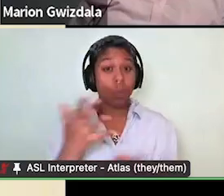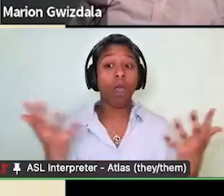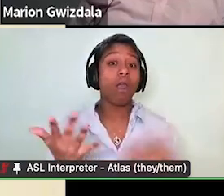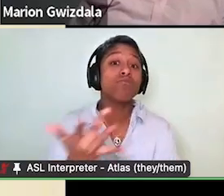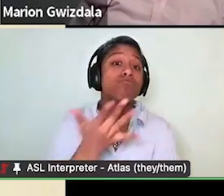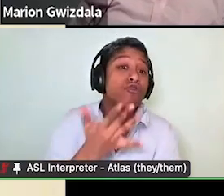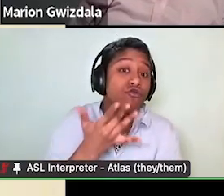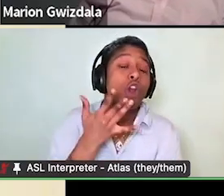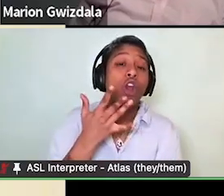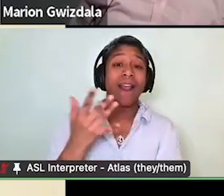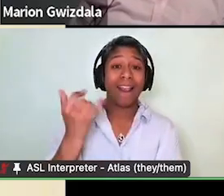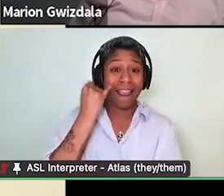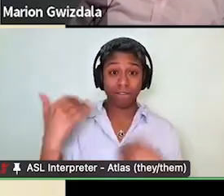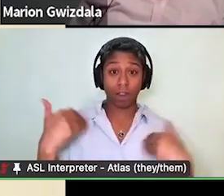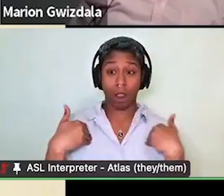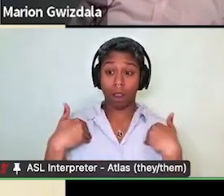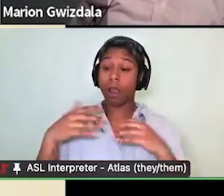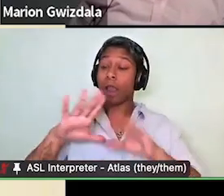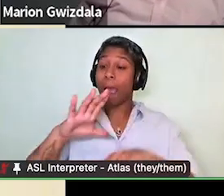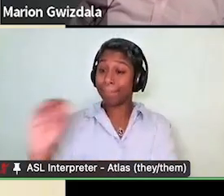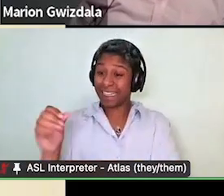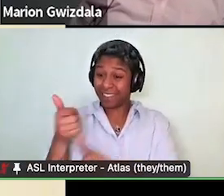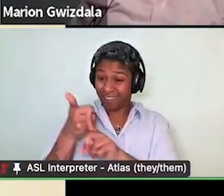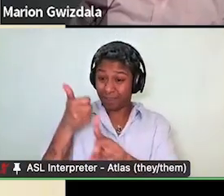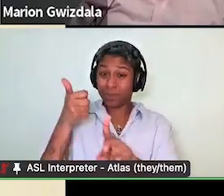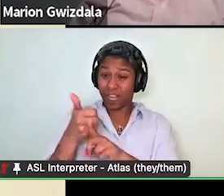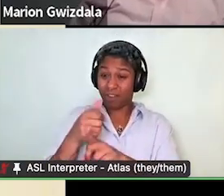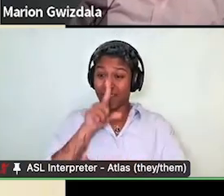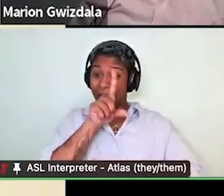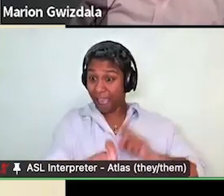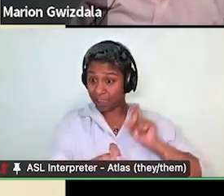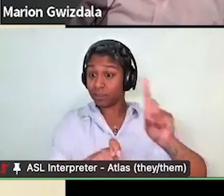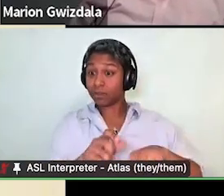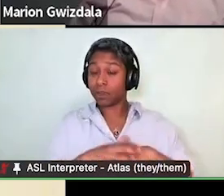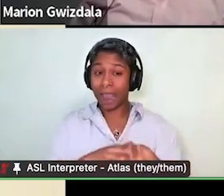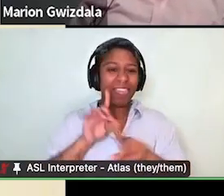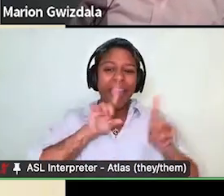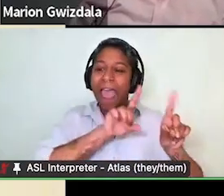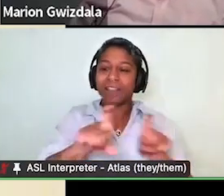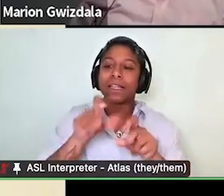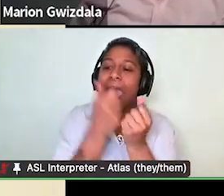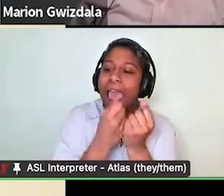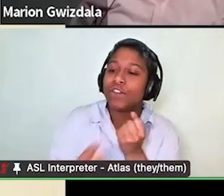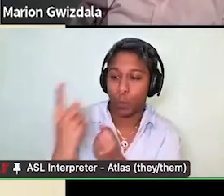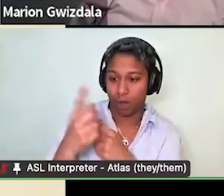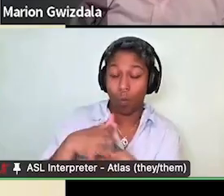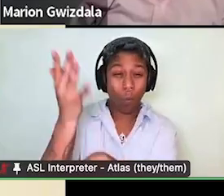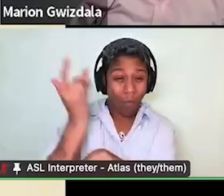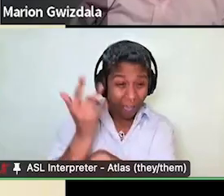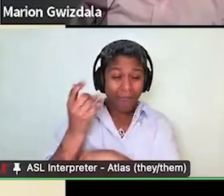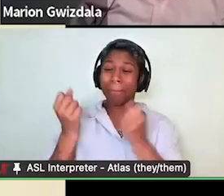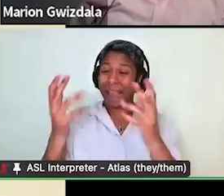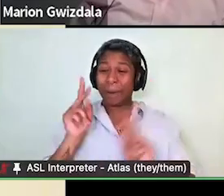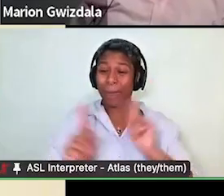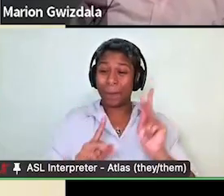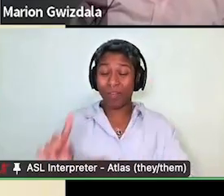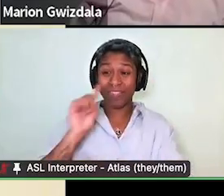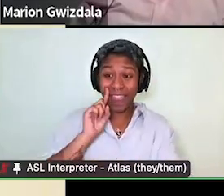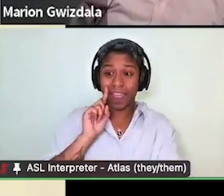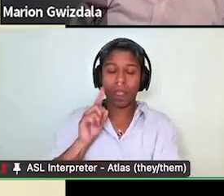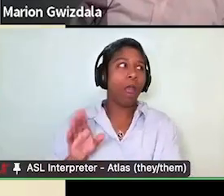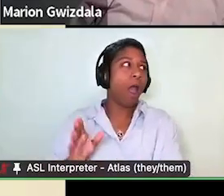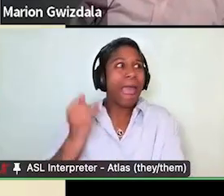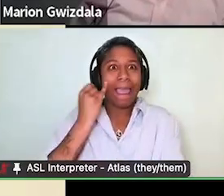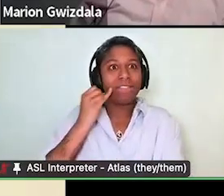questions, and they ask the questions of everyone, because there's a lot of people out there who think that just because their dog makes them feel better, that